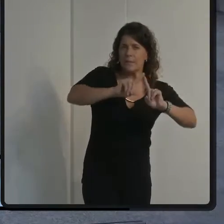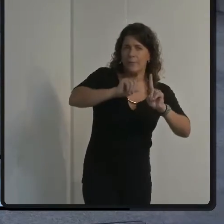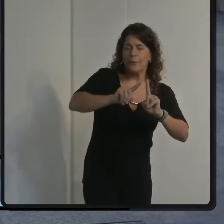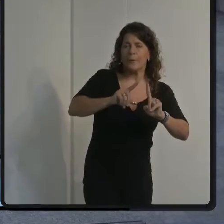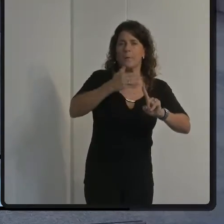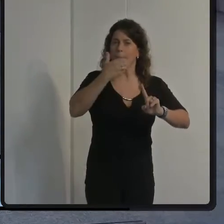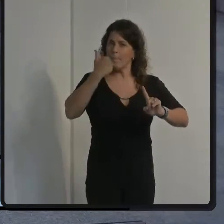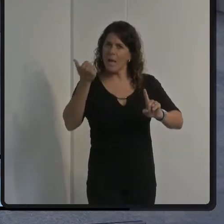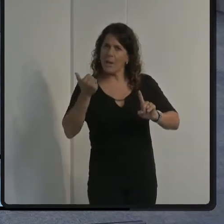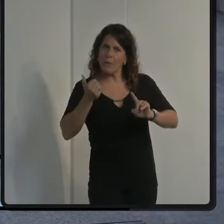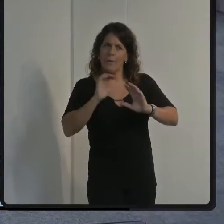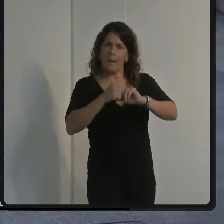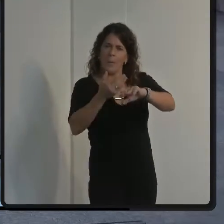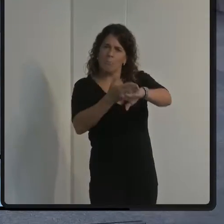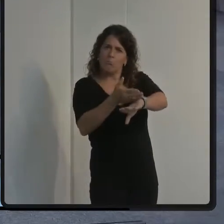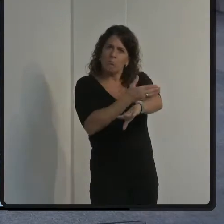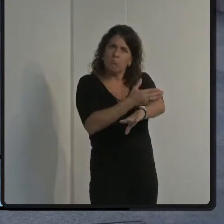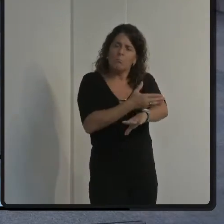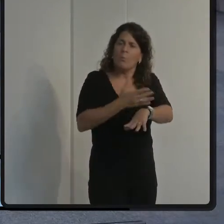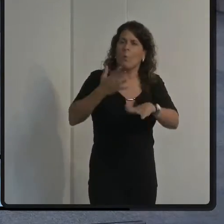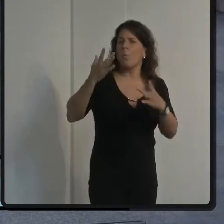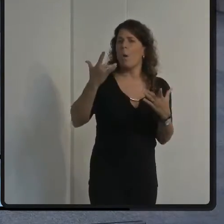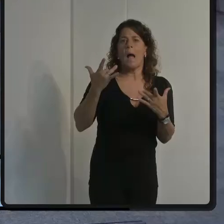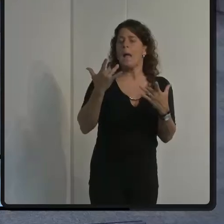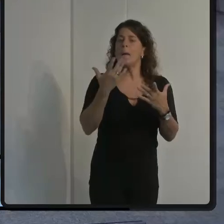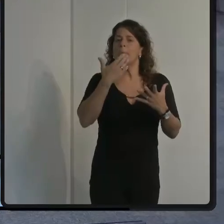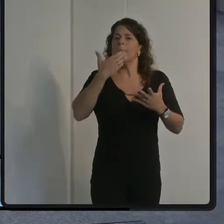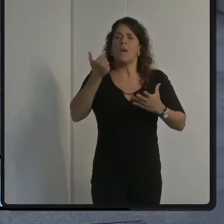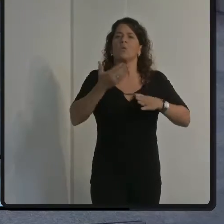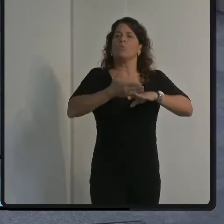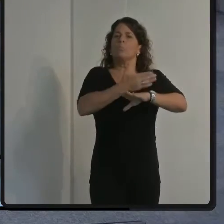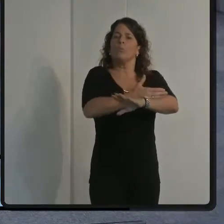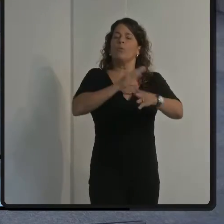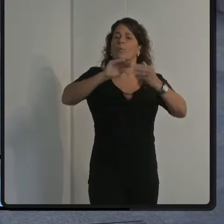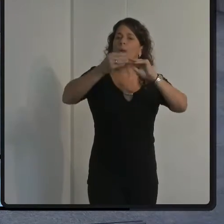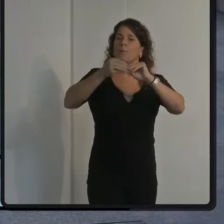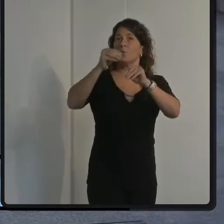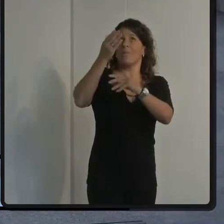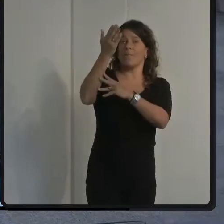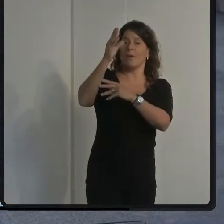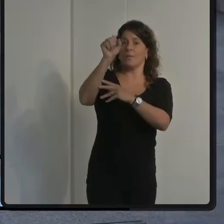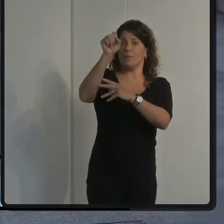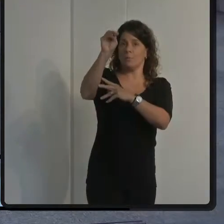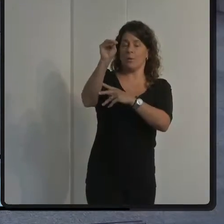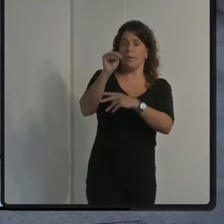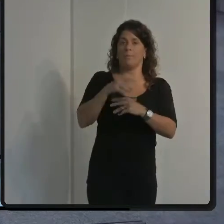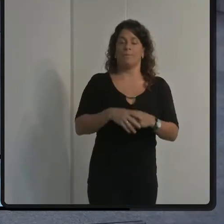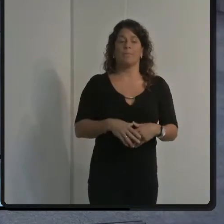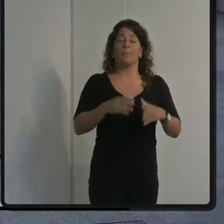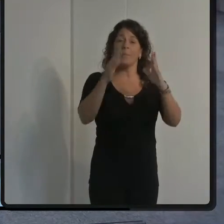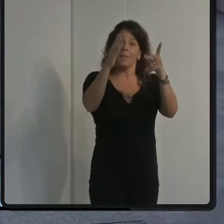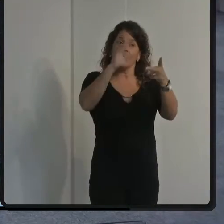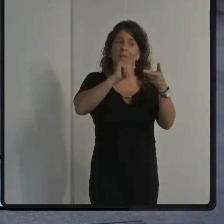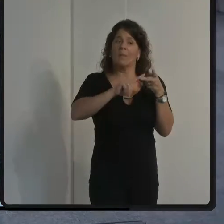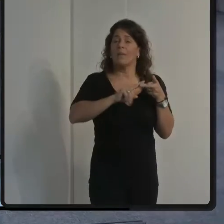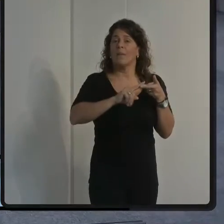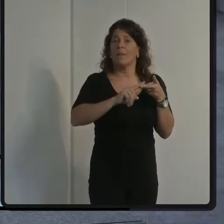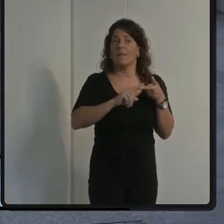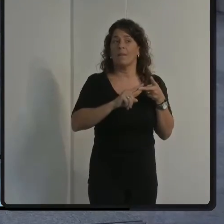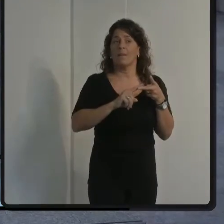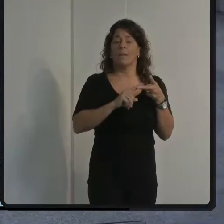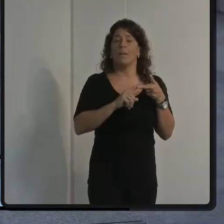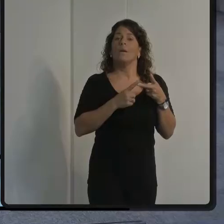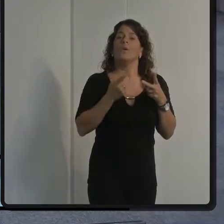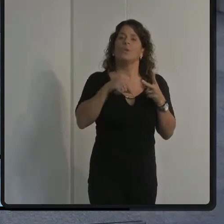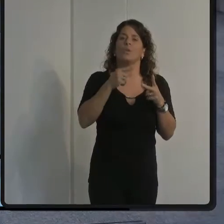or what was the secret sauce that made that happen? And then if you could amplify a little bit more, what, when you say